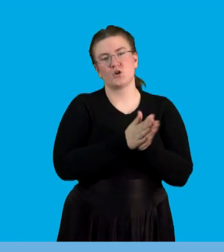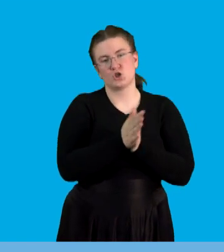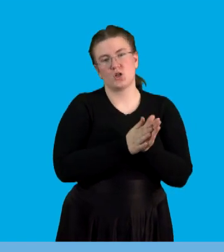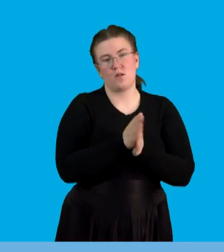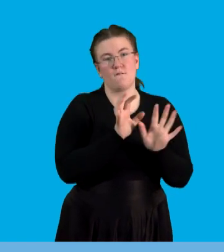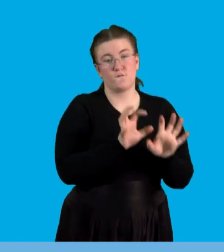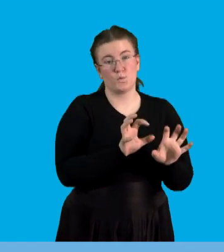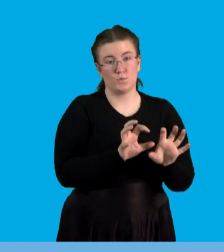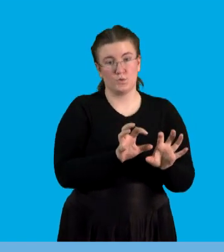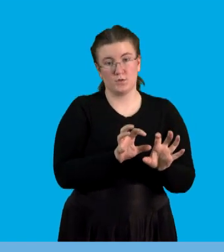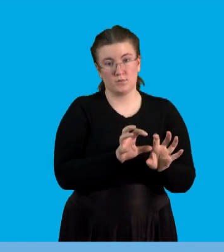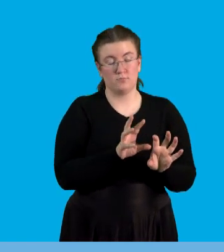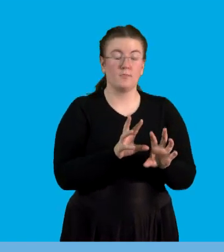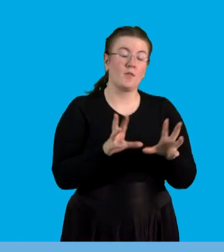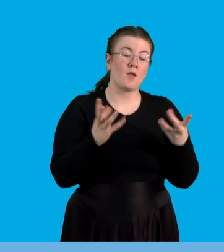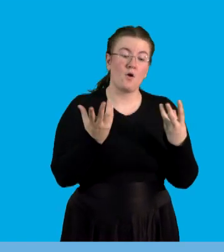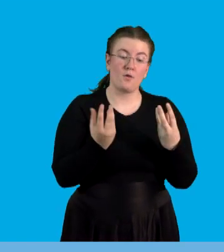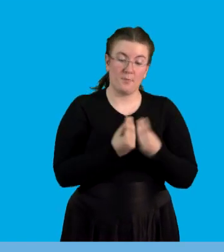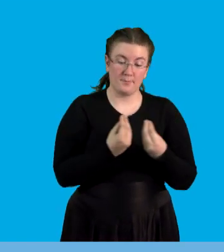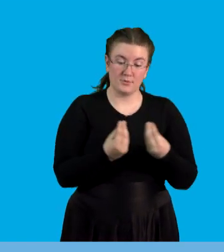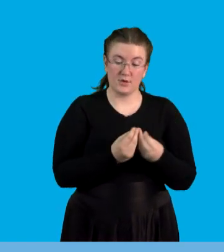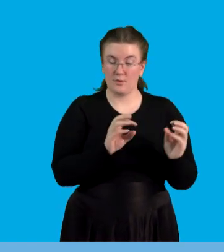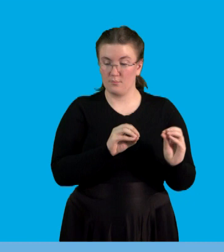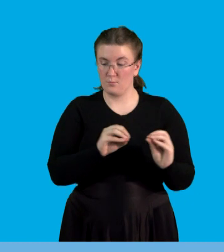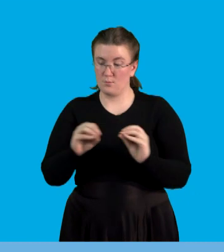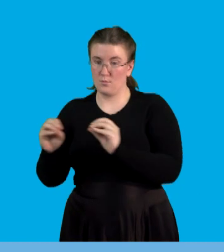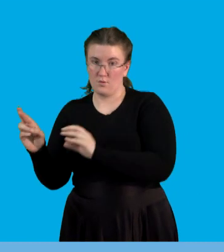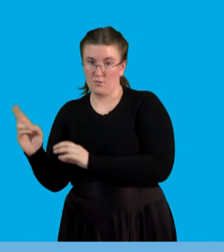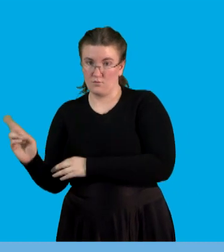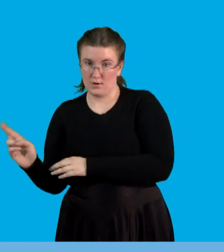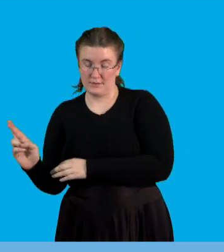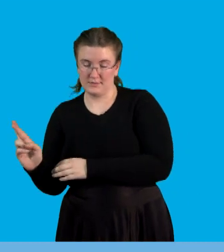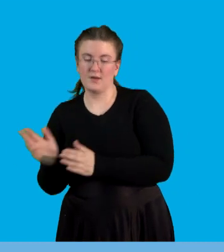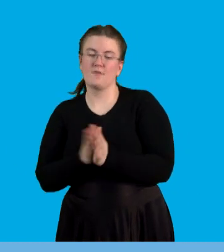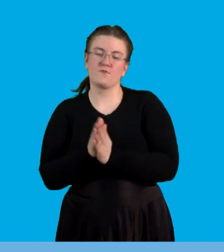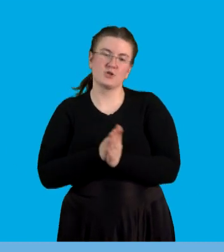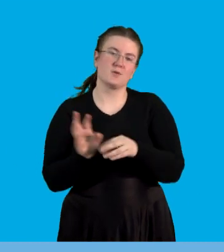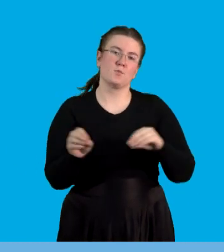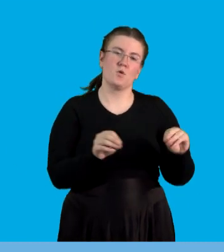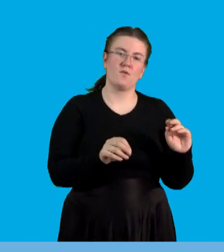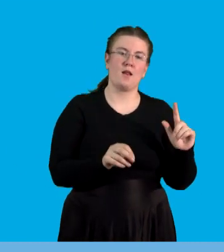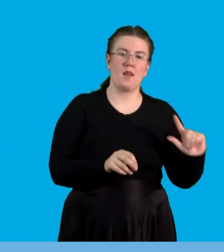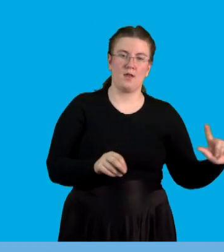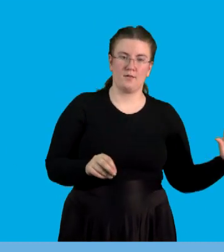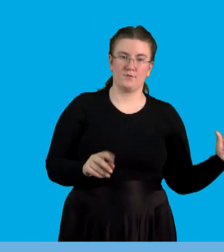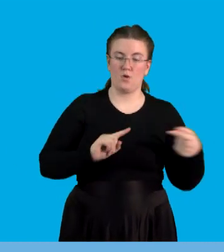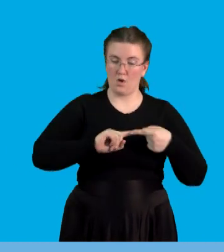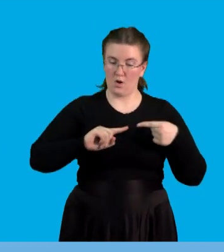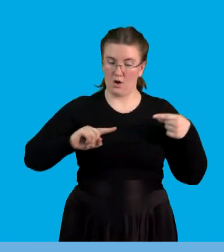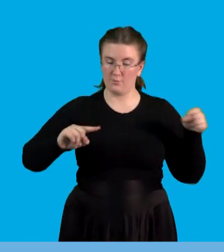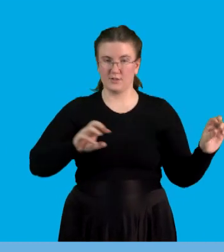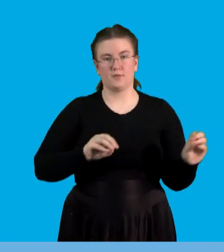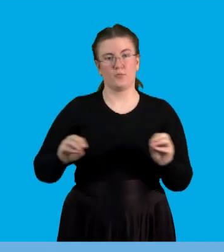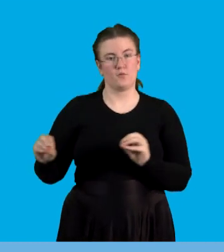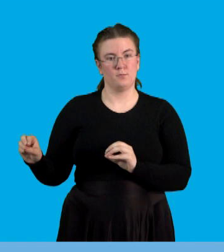is going to the right, then the frictional force is going to be going to the left-hand side. It is always going to be opposing the motion. Now,